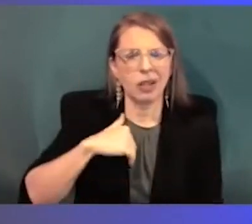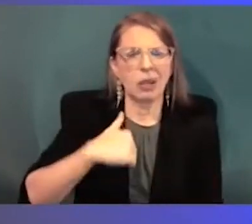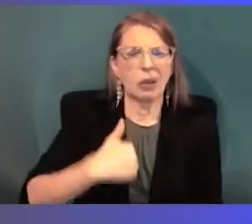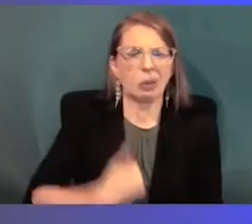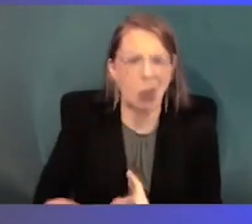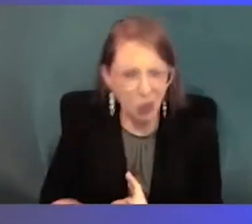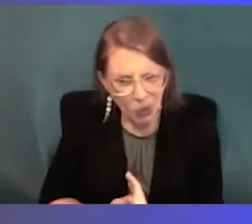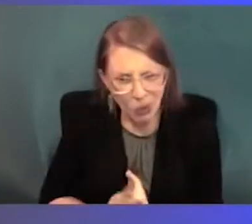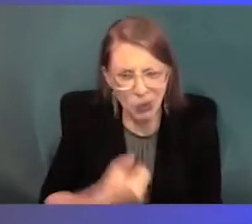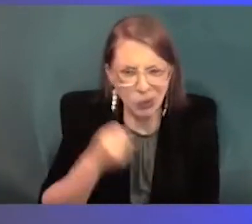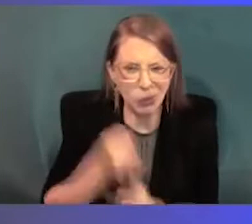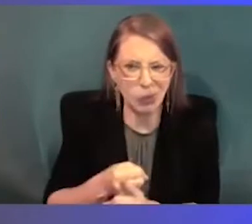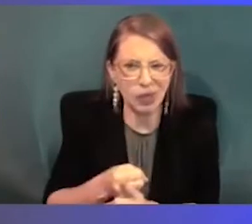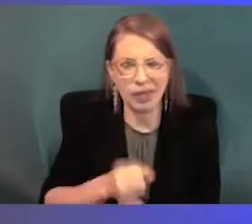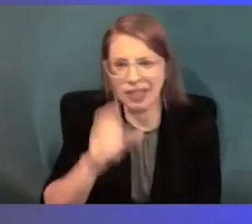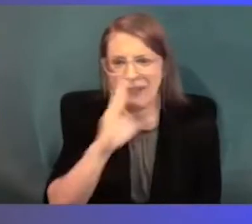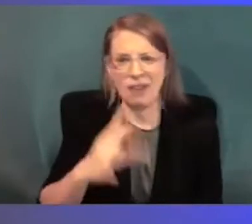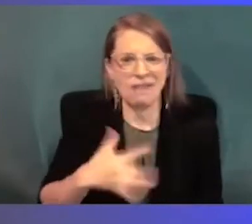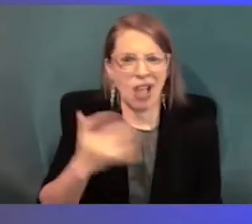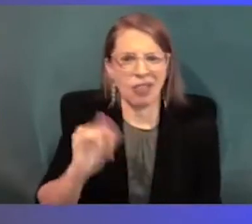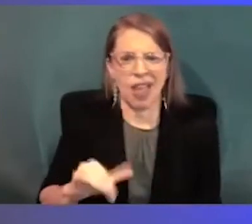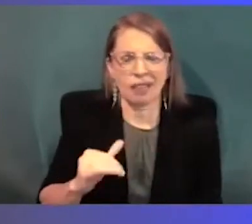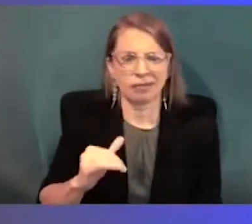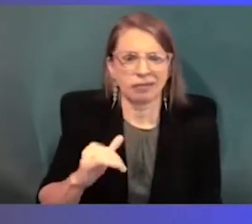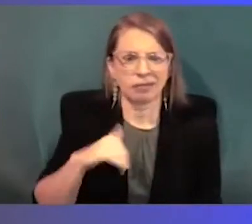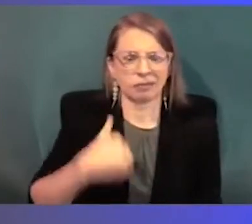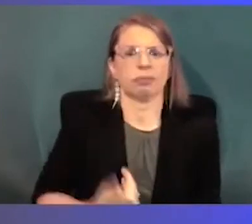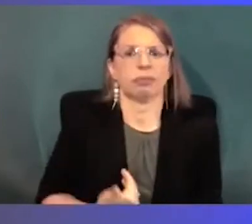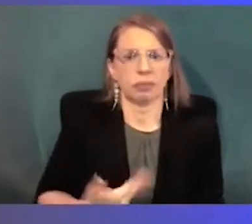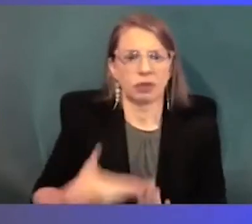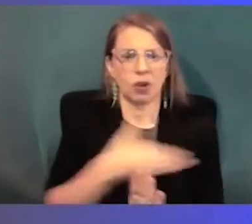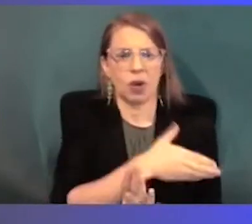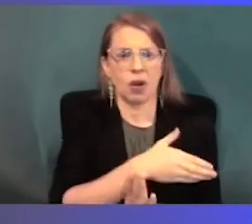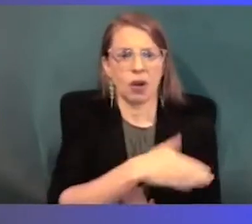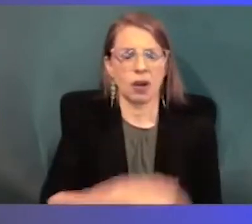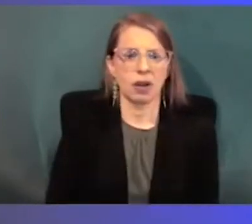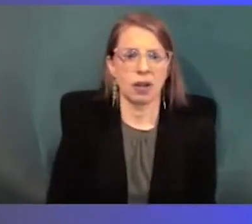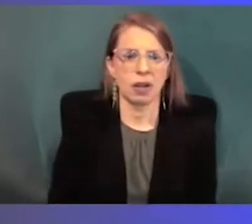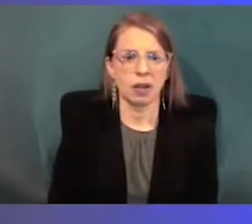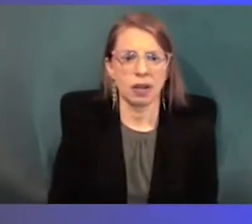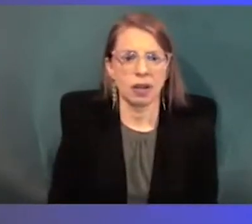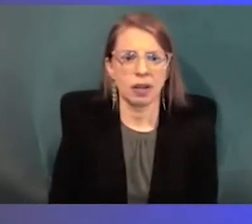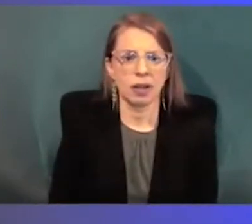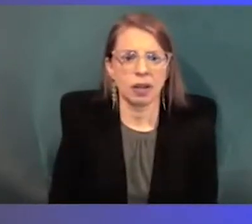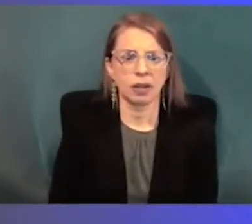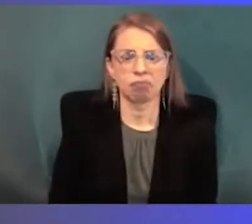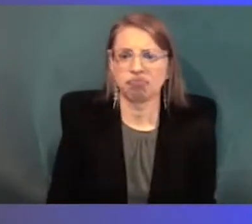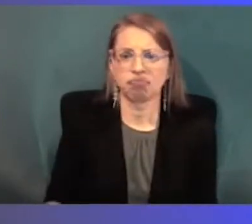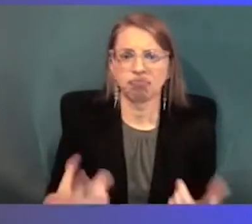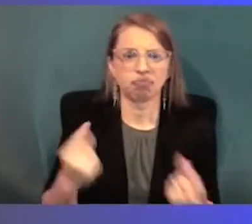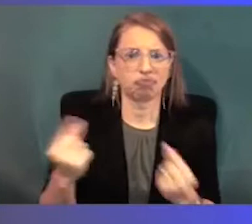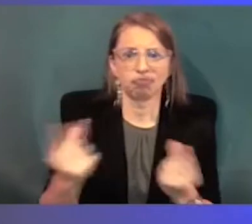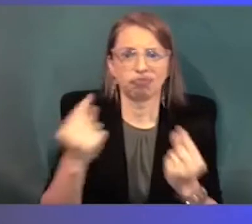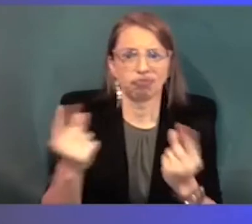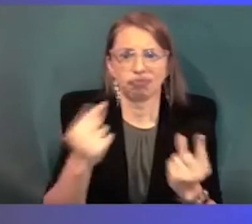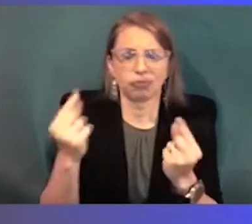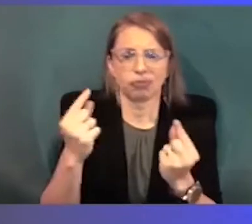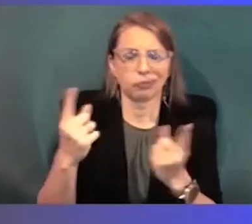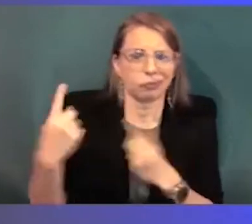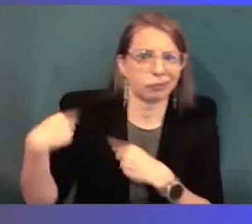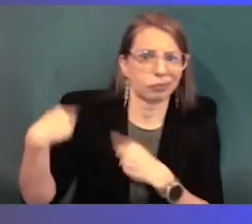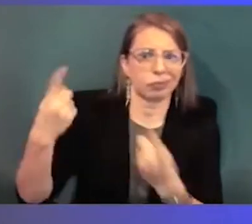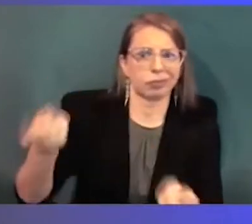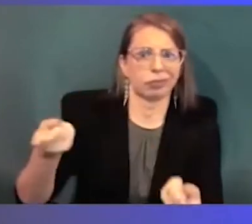that fatigue in my life. Being an athlete, running hills and all that, never felt it that way in my entire life.